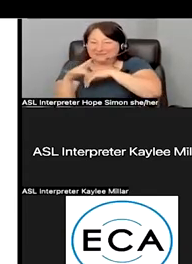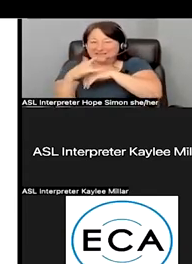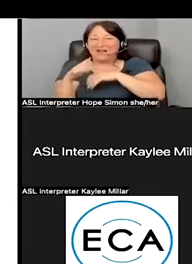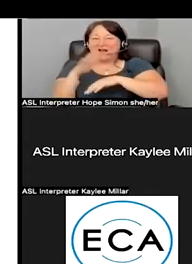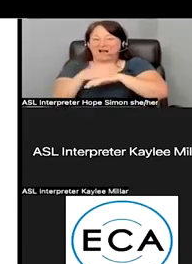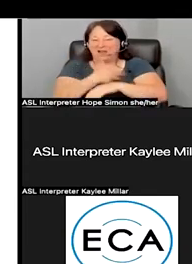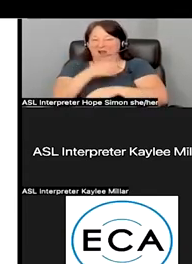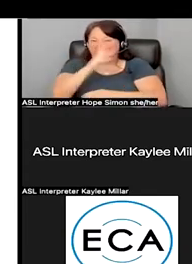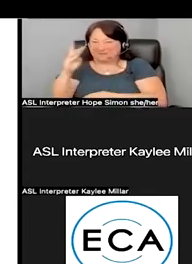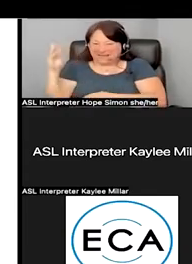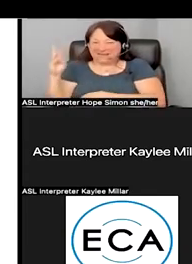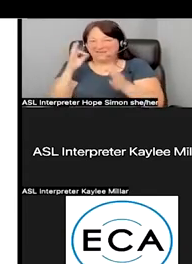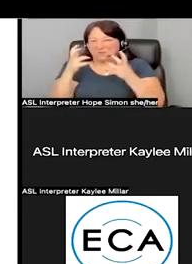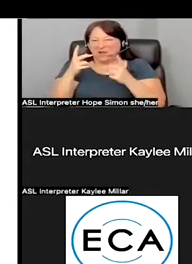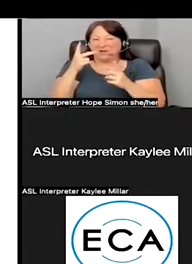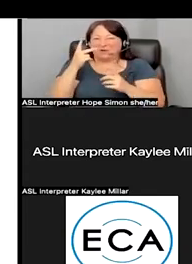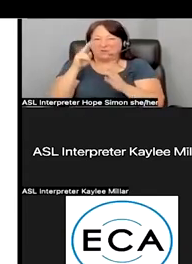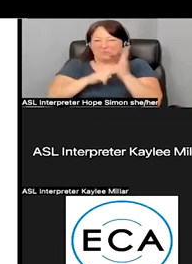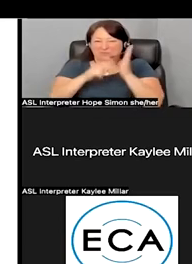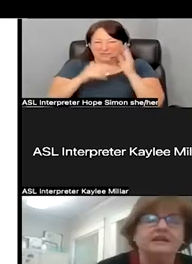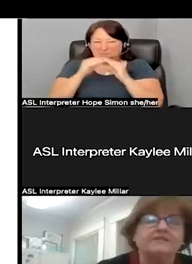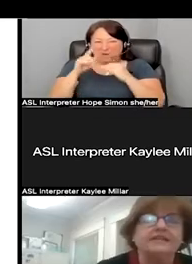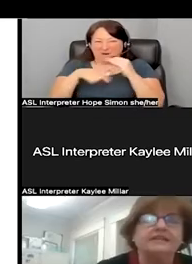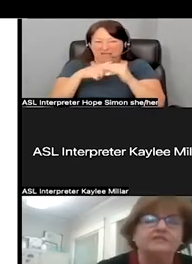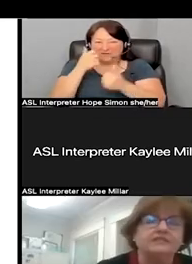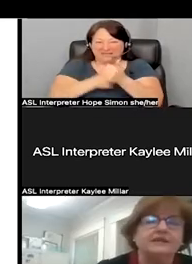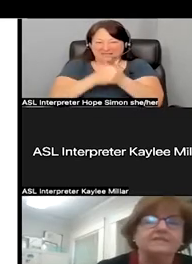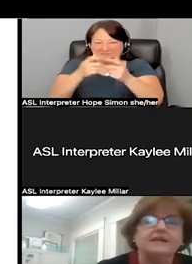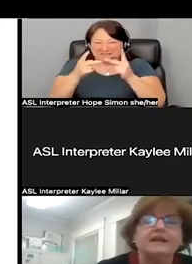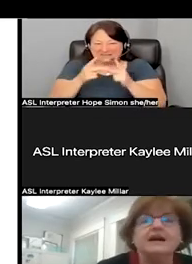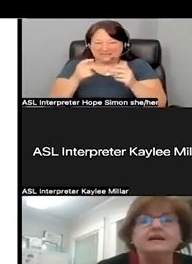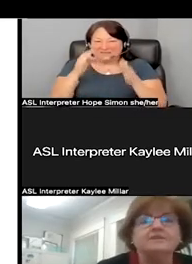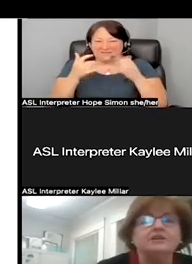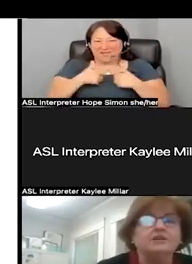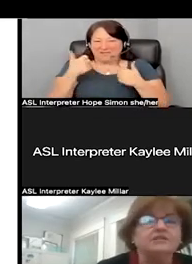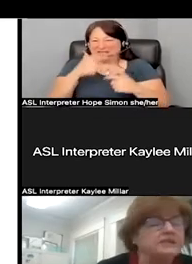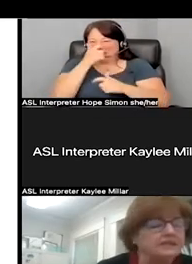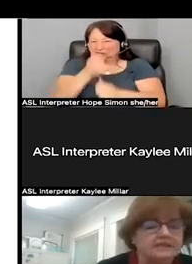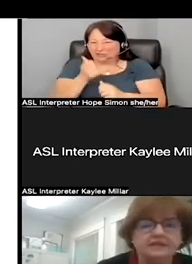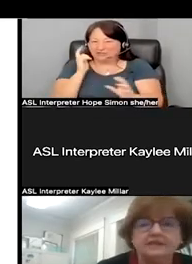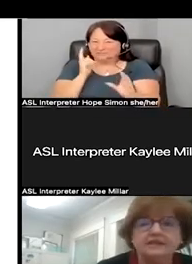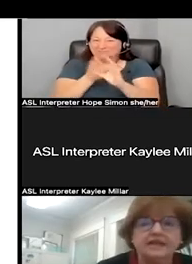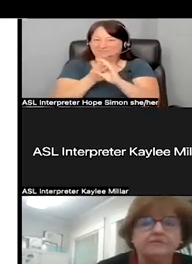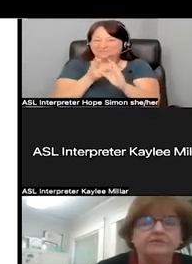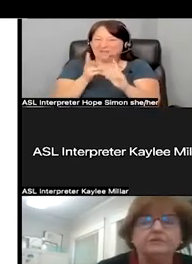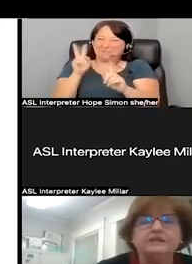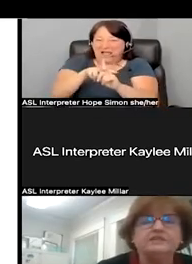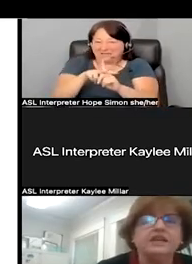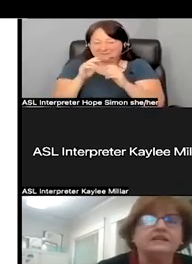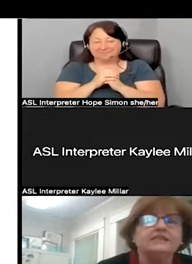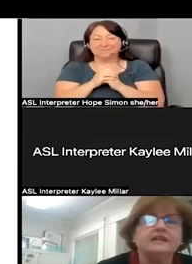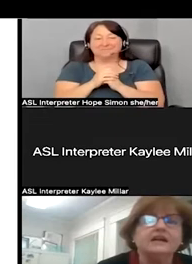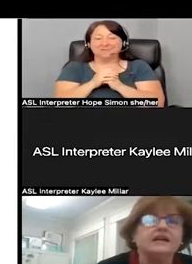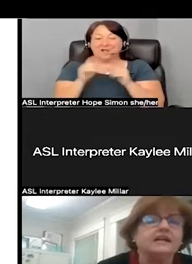earthquakecountry.org/SoCal if you want to read more about each one of these positions and show have any interest in them. You can also, and I think, Gabby, if you can put in